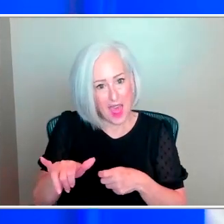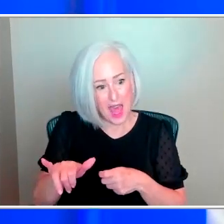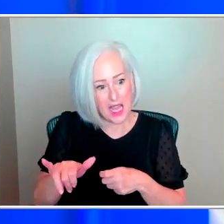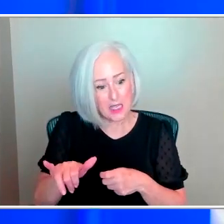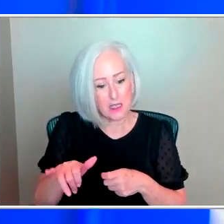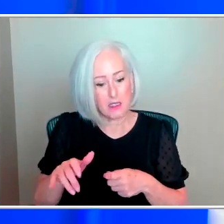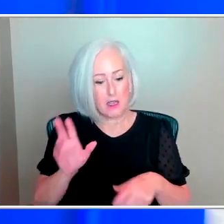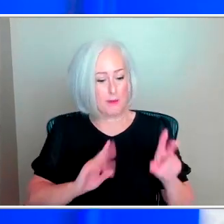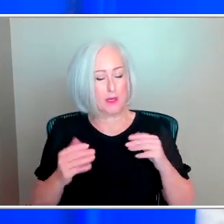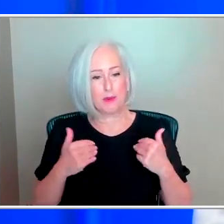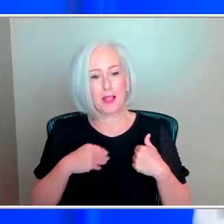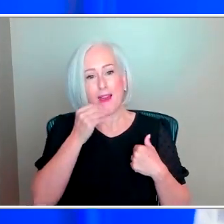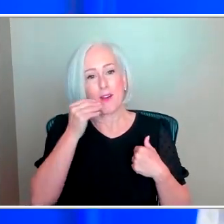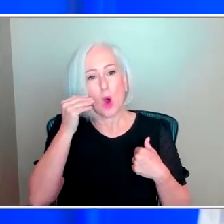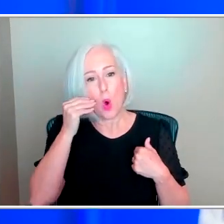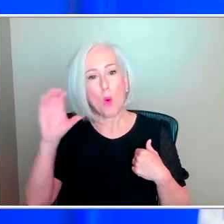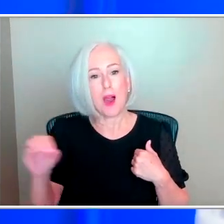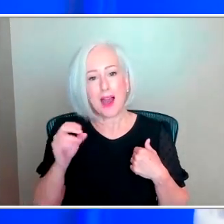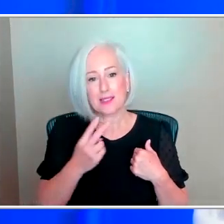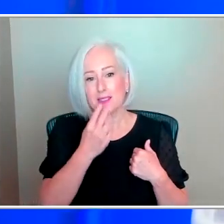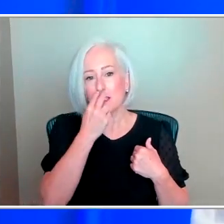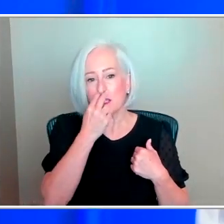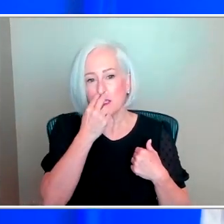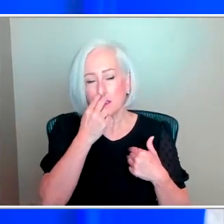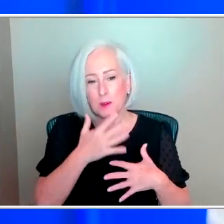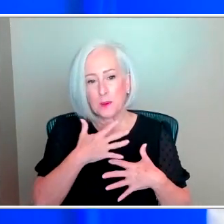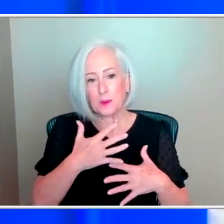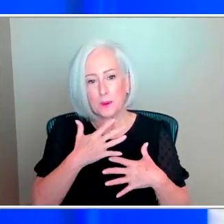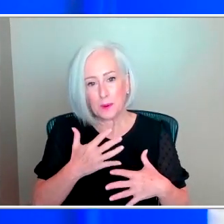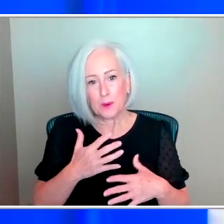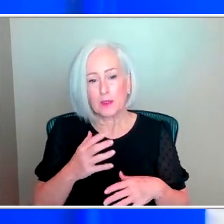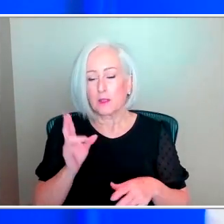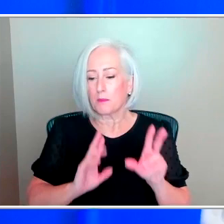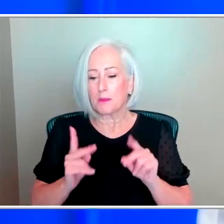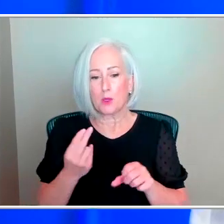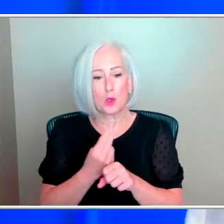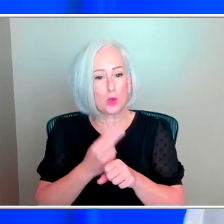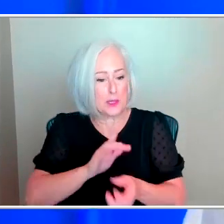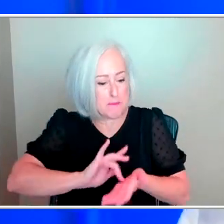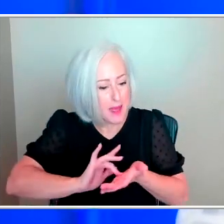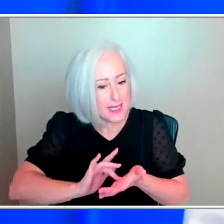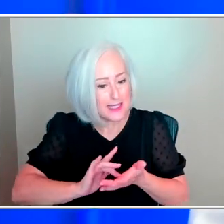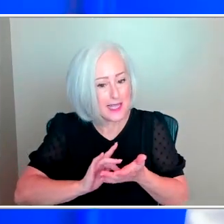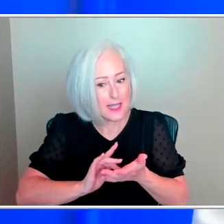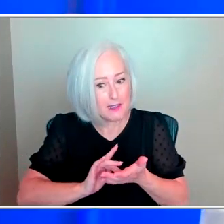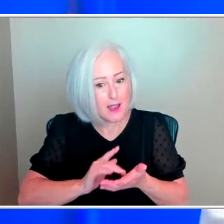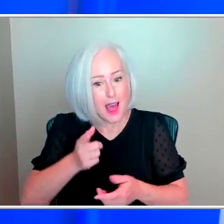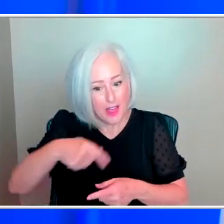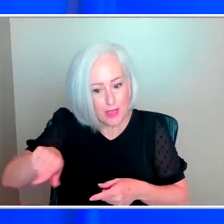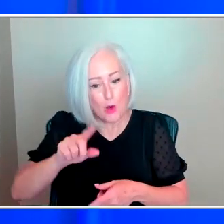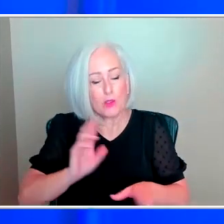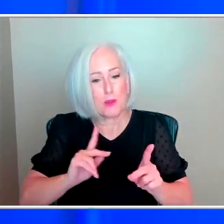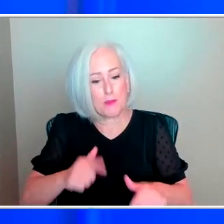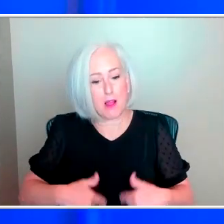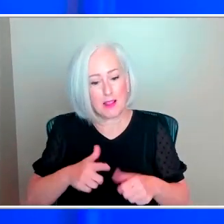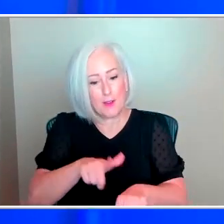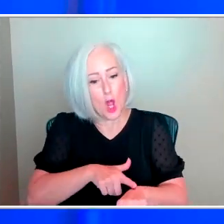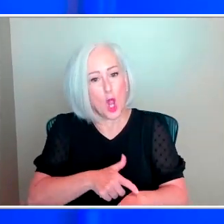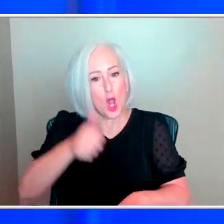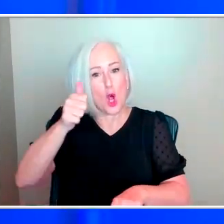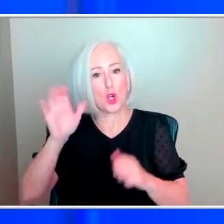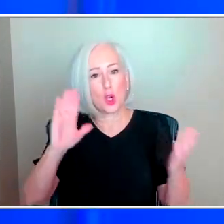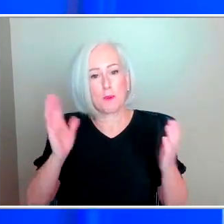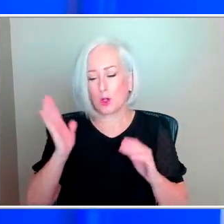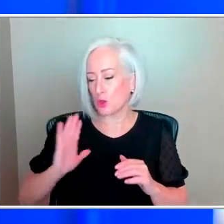we got people on drugs that now live longer than they ever have. And so we've created that risk